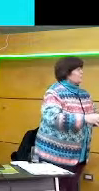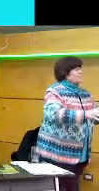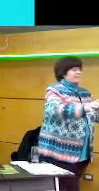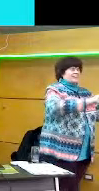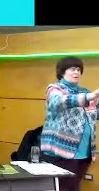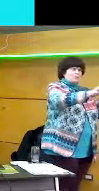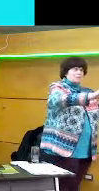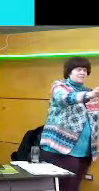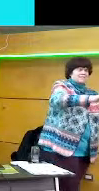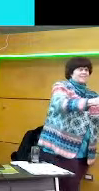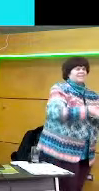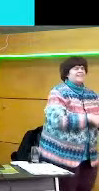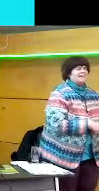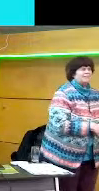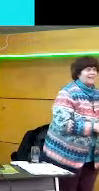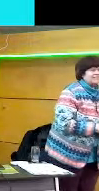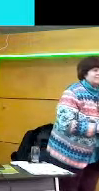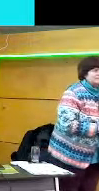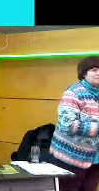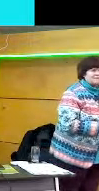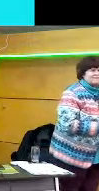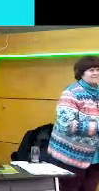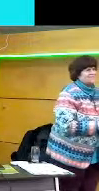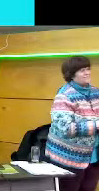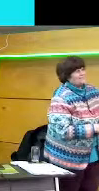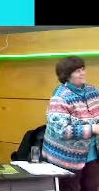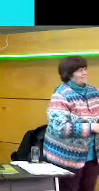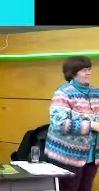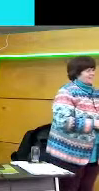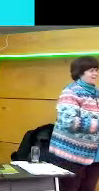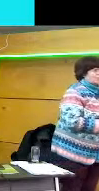Okay, and we'll just take a couple of minutes to interact a little bit.